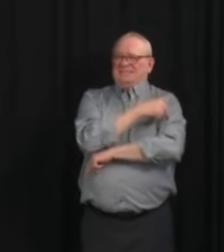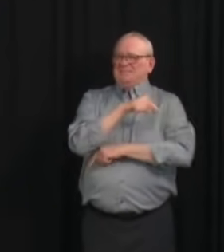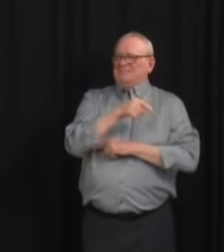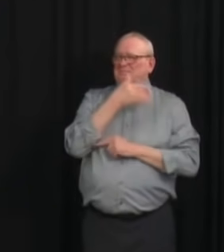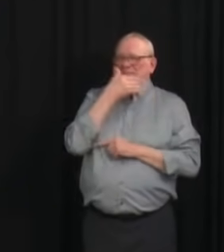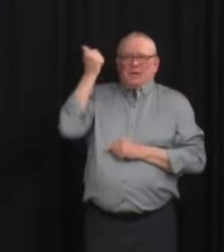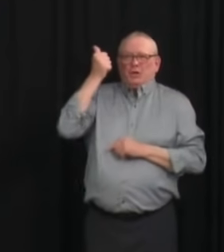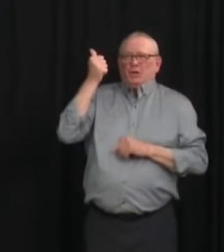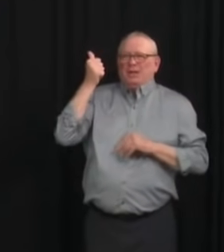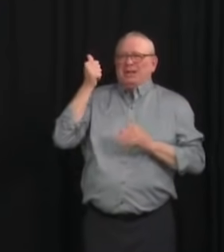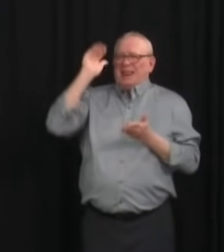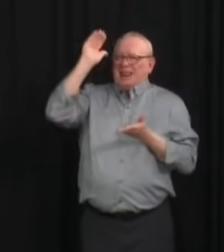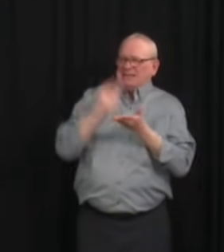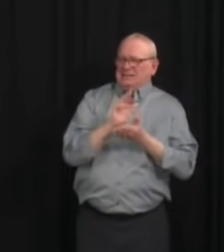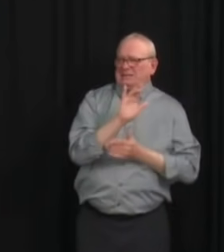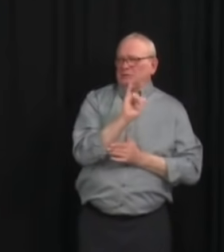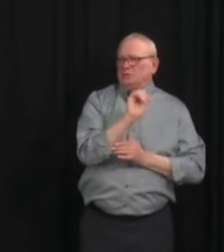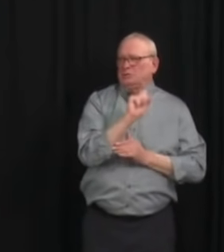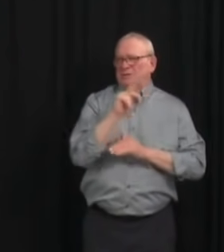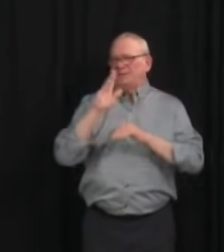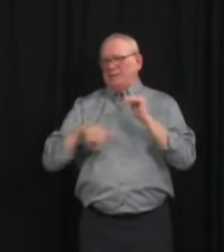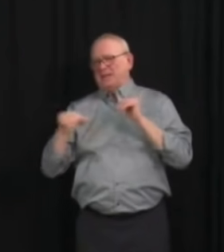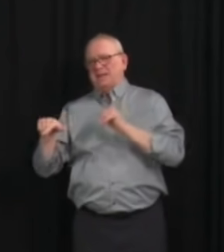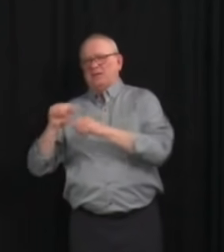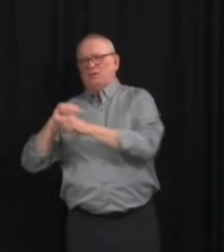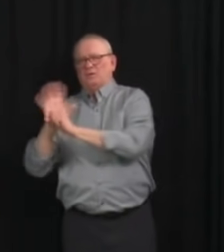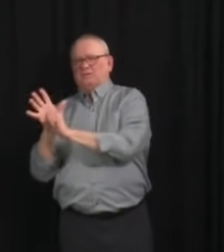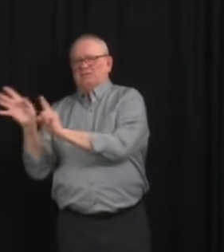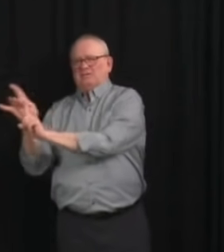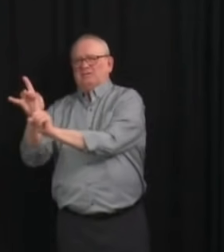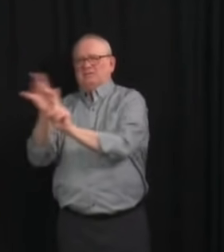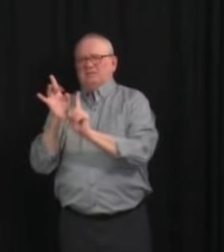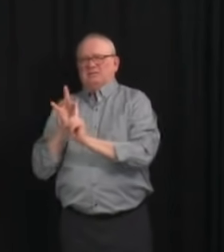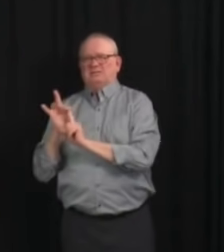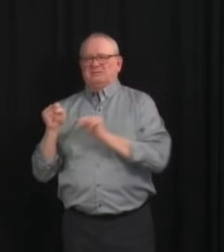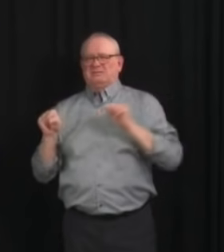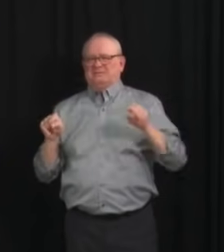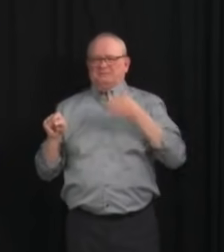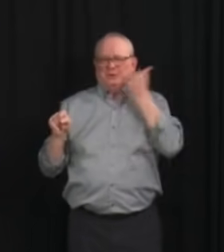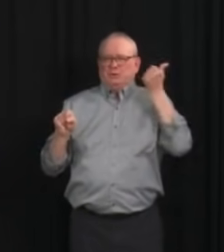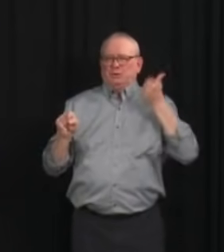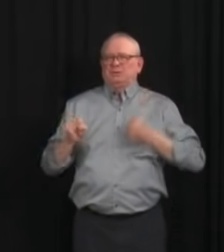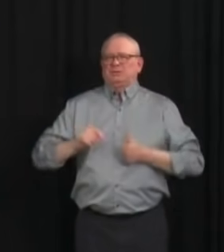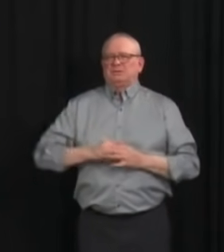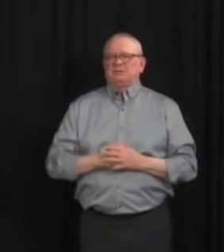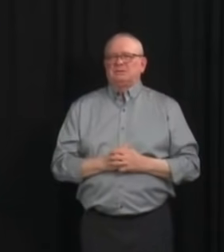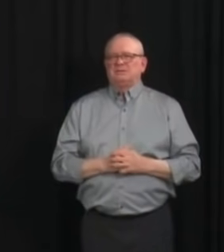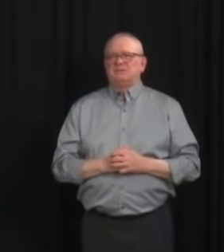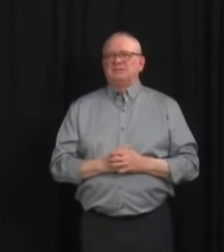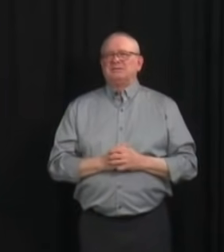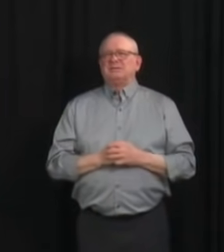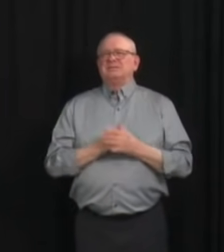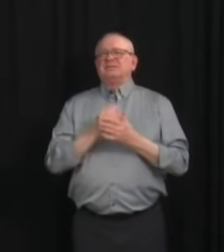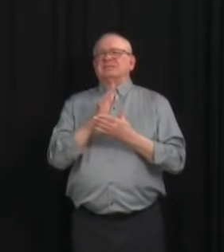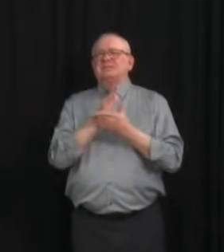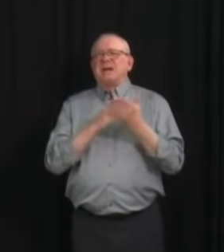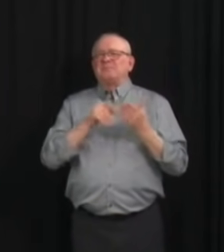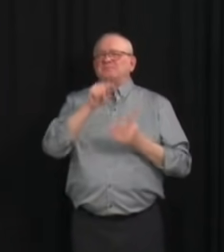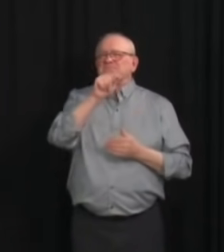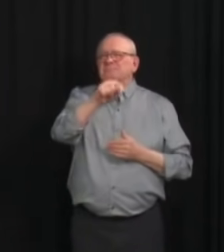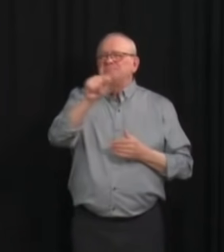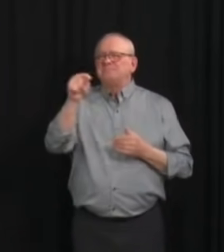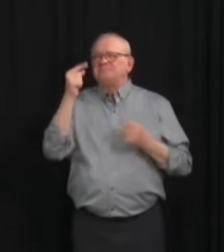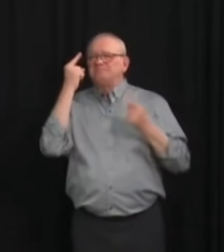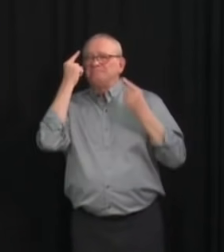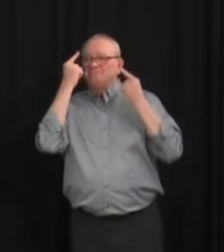3 vaccines being offered at sites around the province, and I know that some people may wonder if this means they can choose their